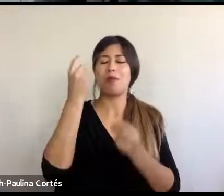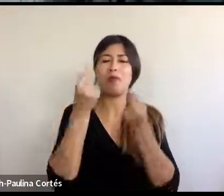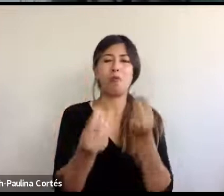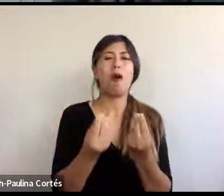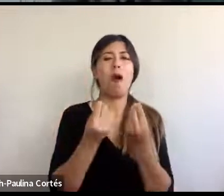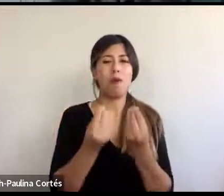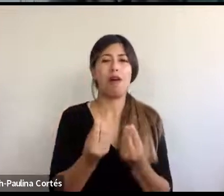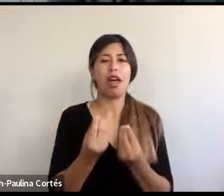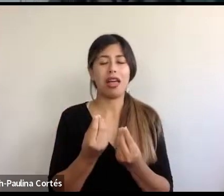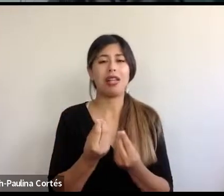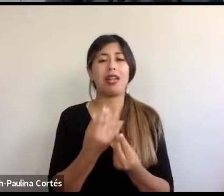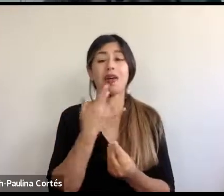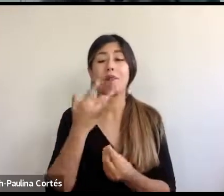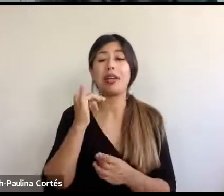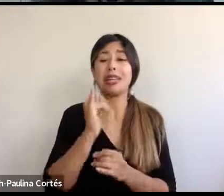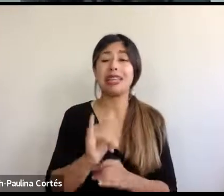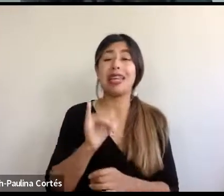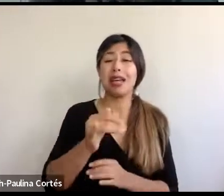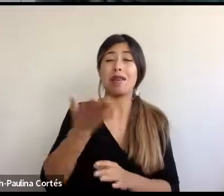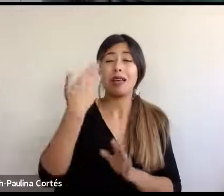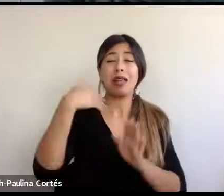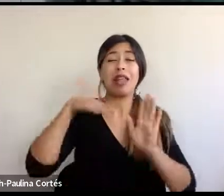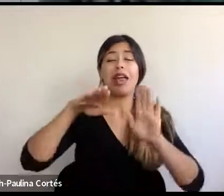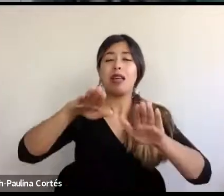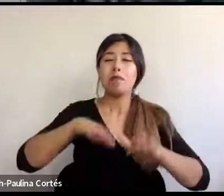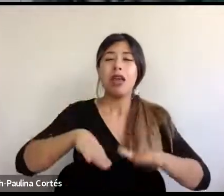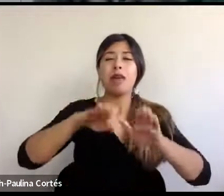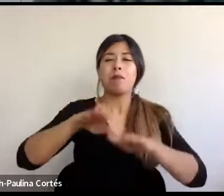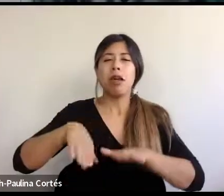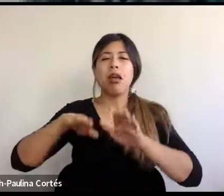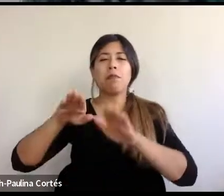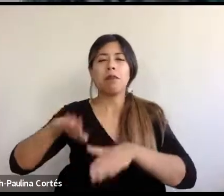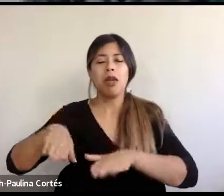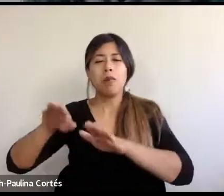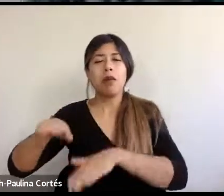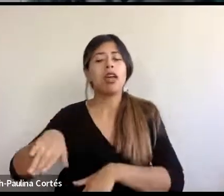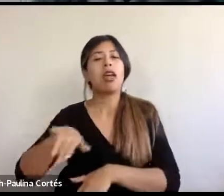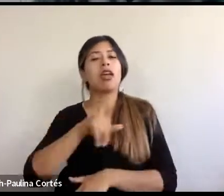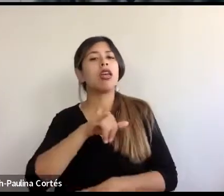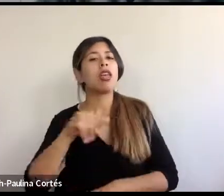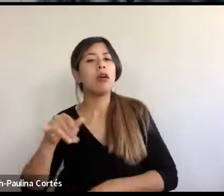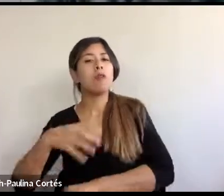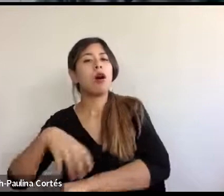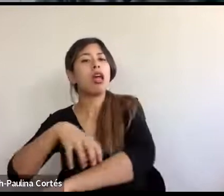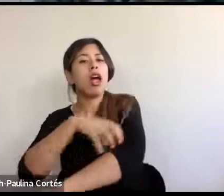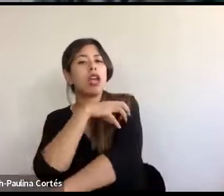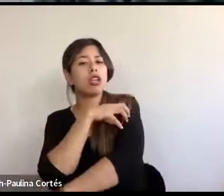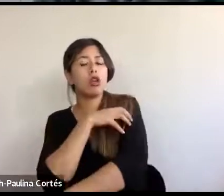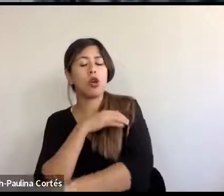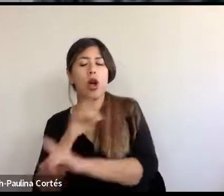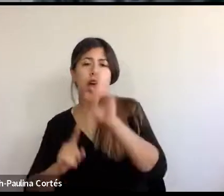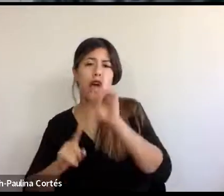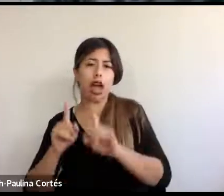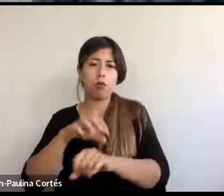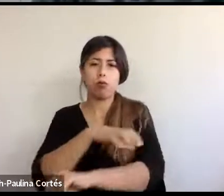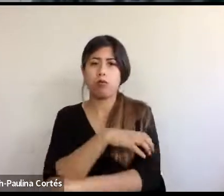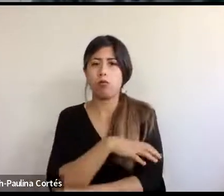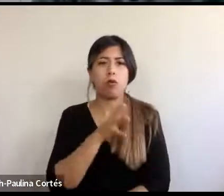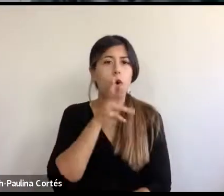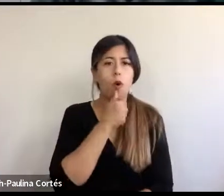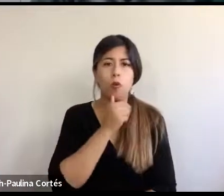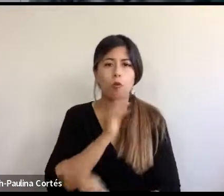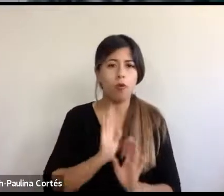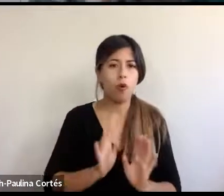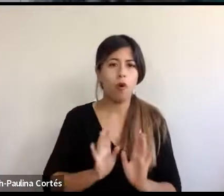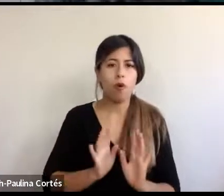and regions came after, due to COVID, many regions just couldn't take place like at all. So we want to do this